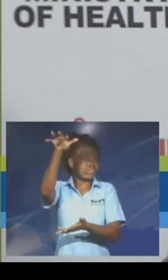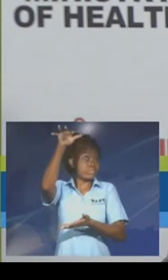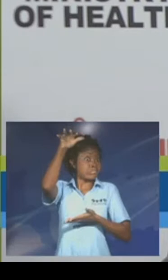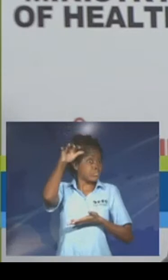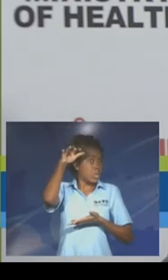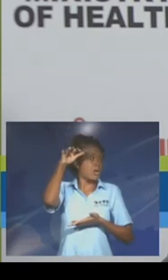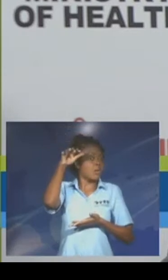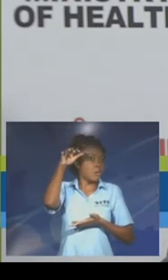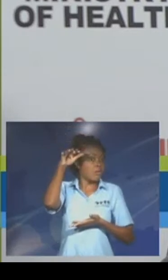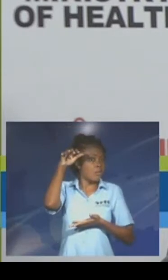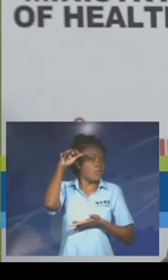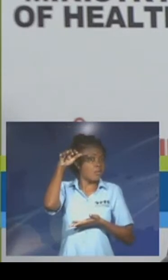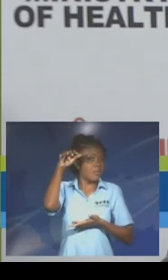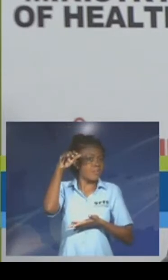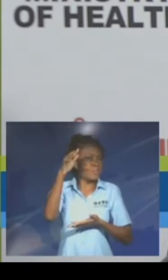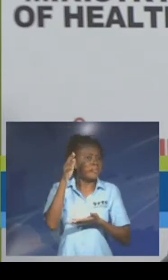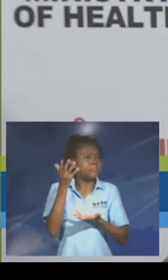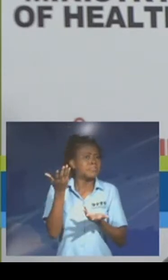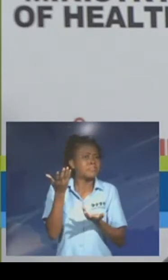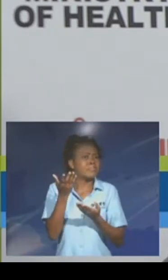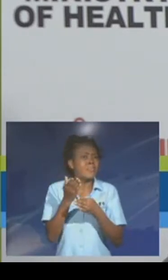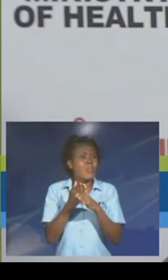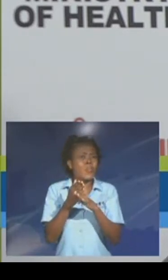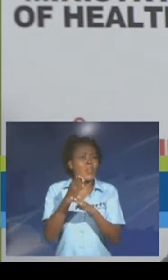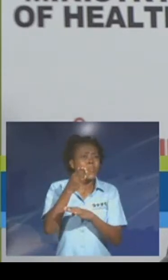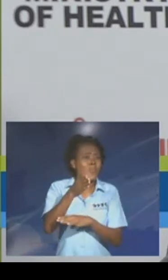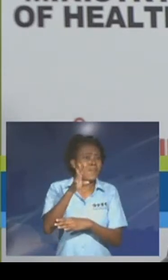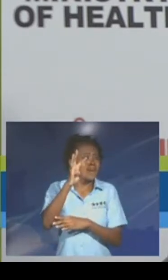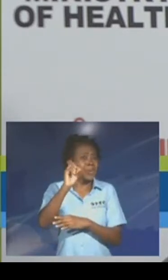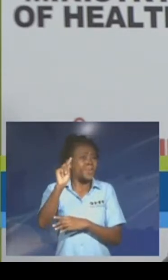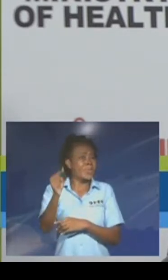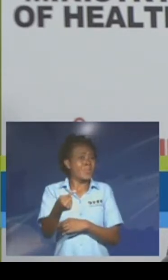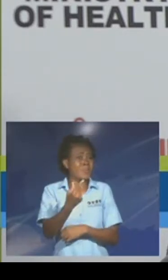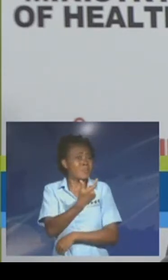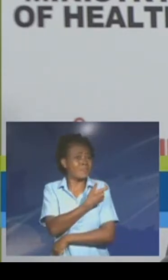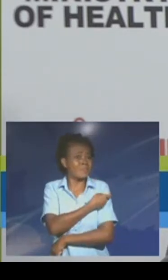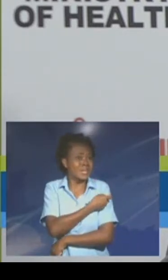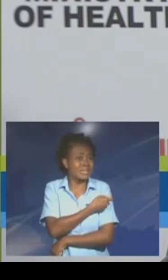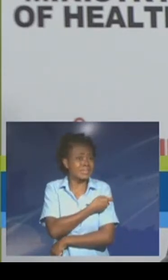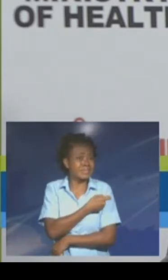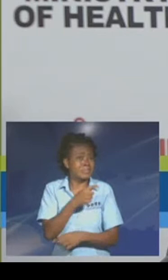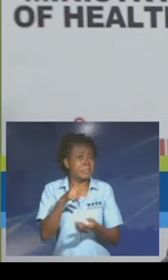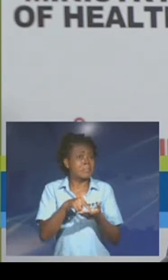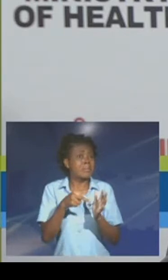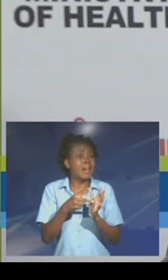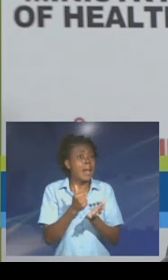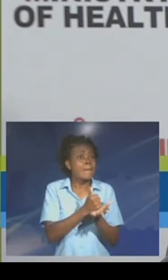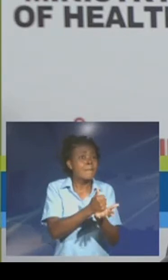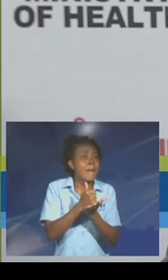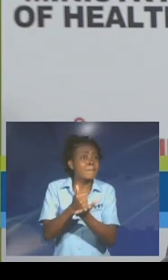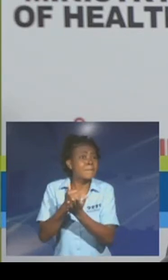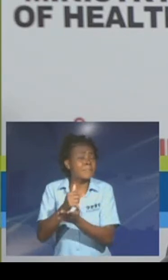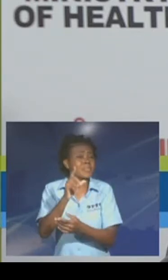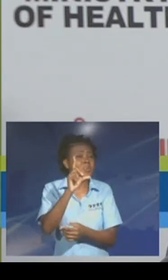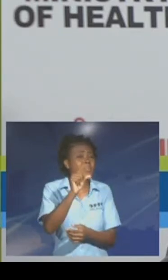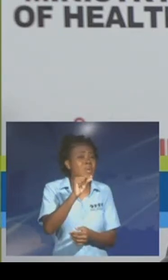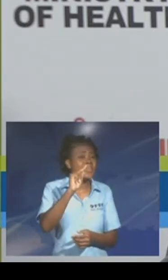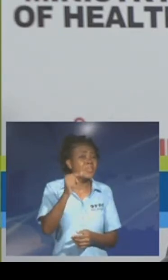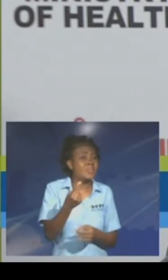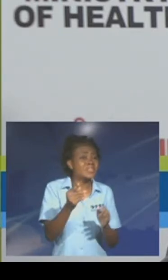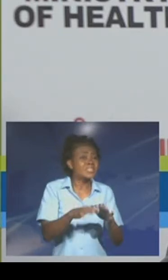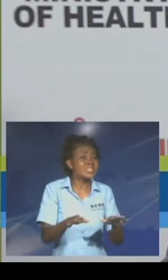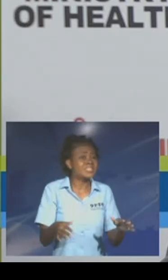over 40,000 doses, which could vaccinate 20,000 children with 2 doses. And so